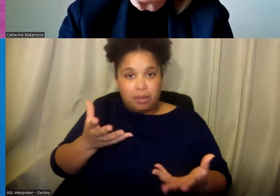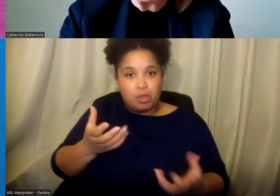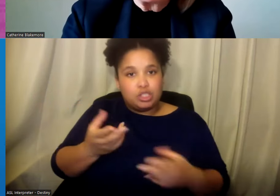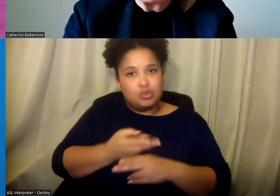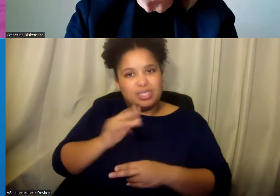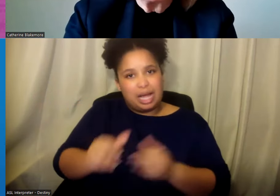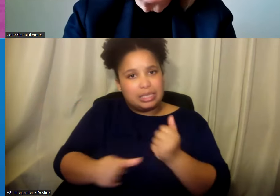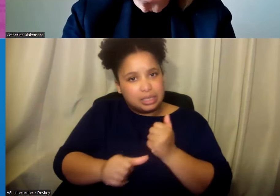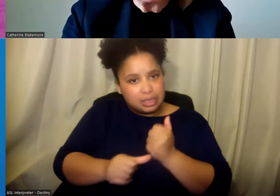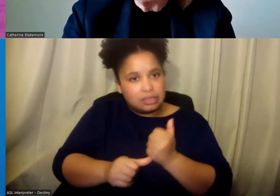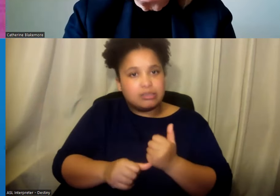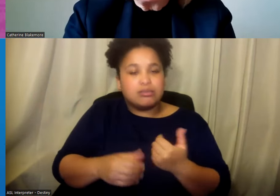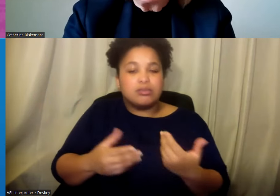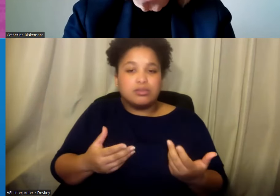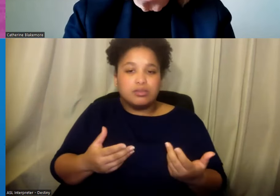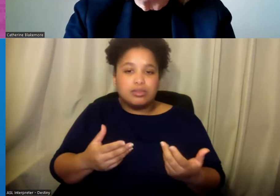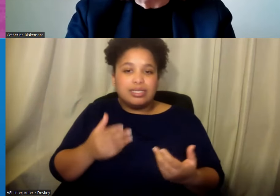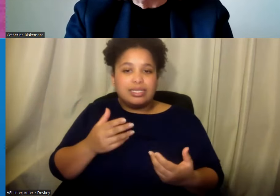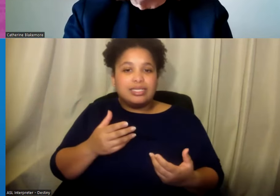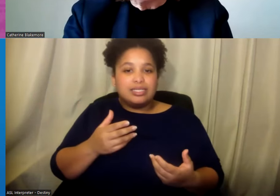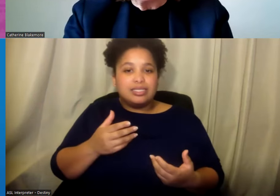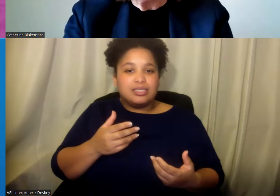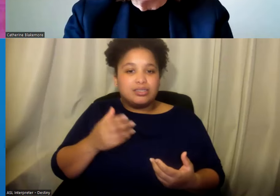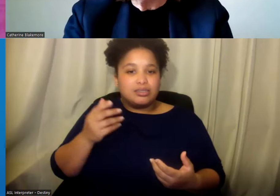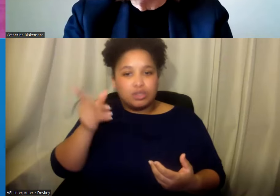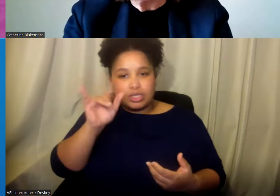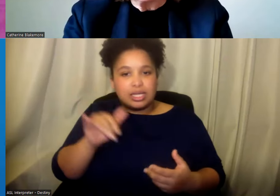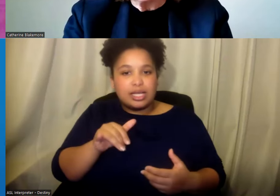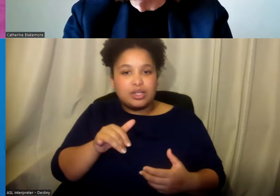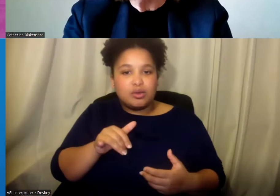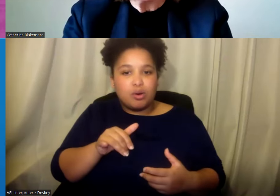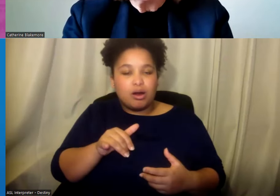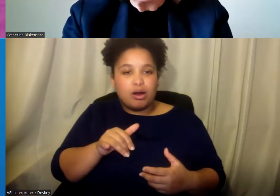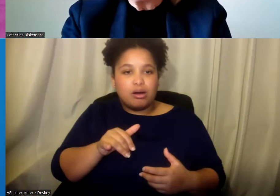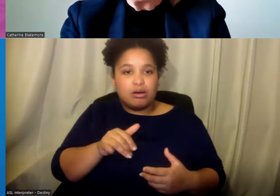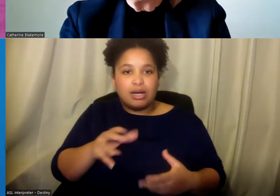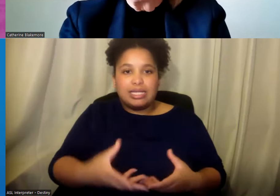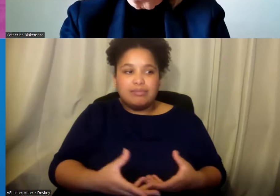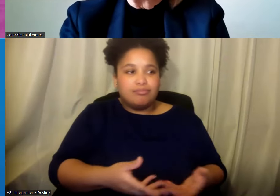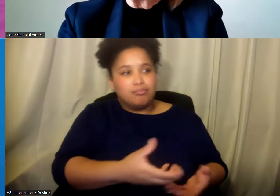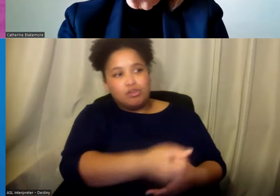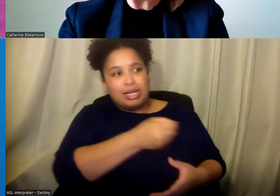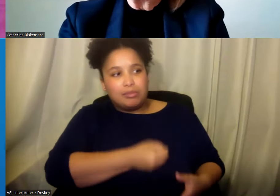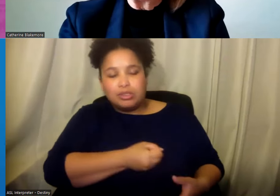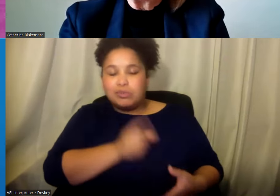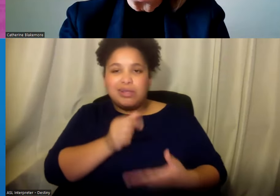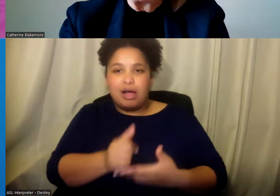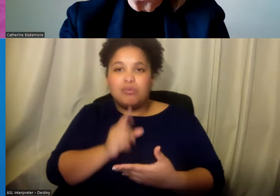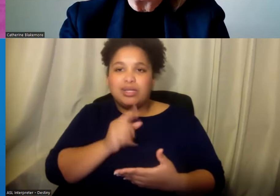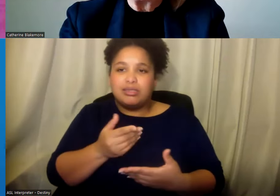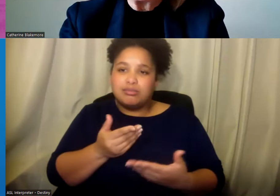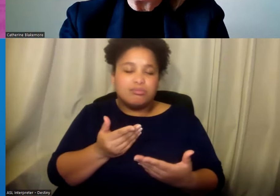kind of assistance. So just it seems like you're taking a good step forward in terms of doing that. So thanks for calling that out. That